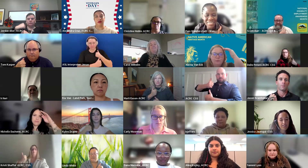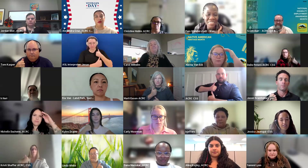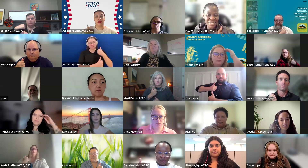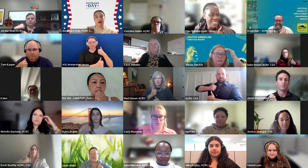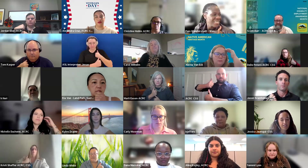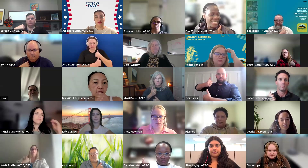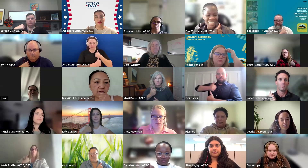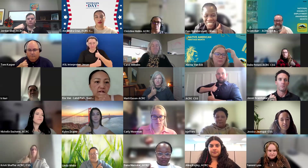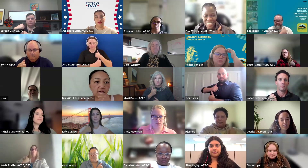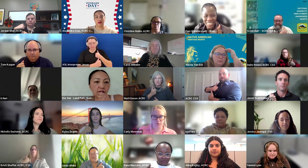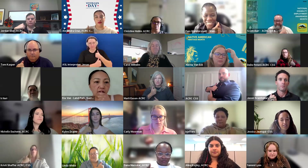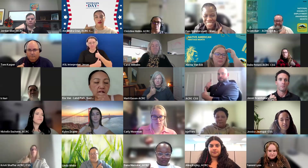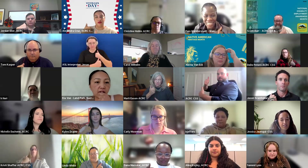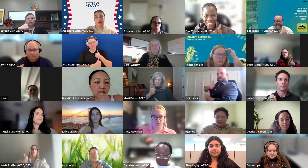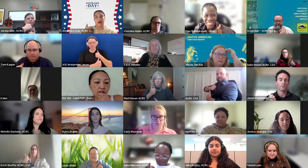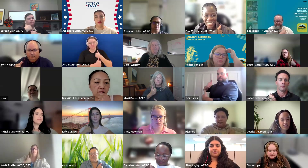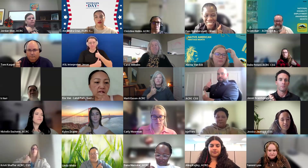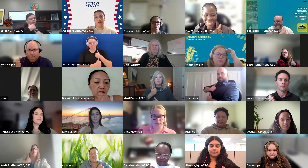times.